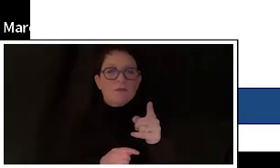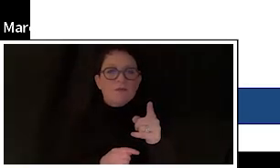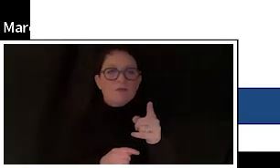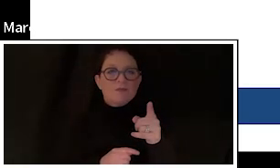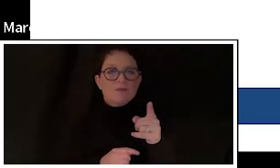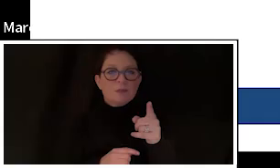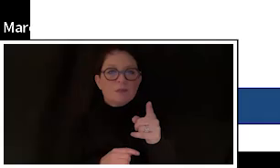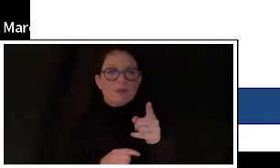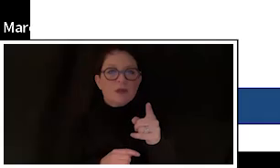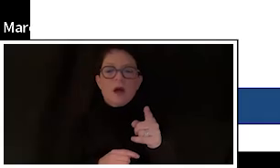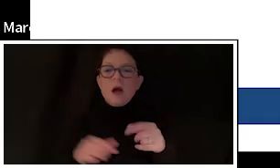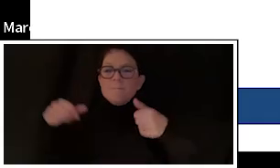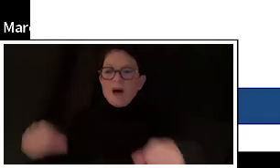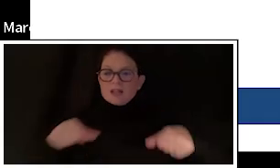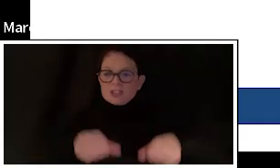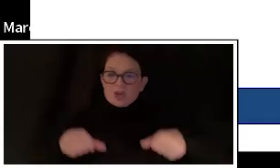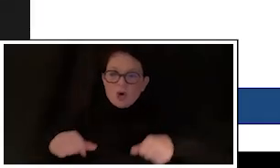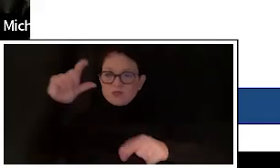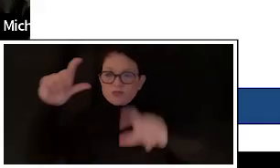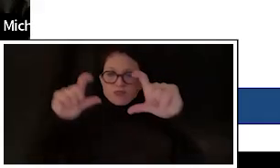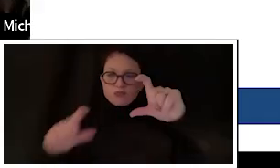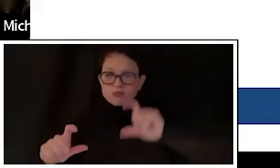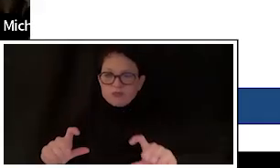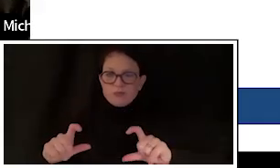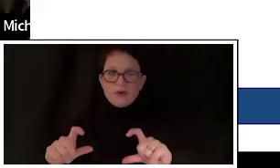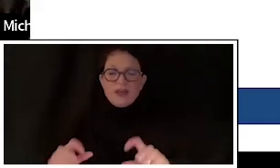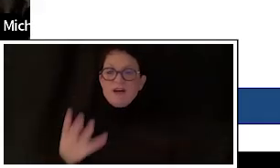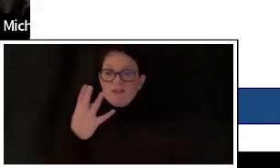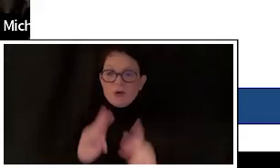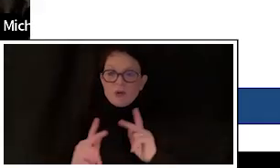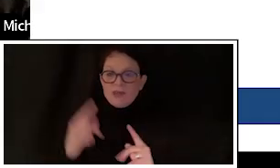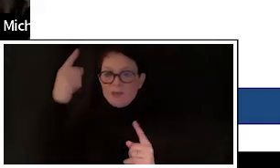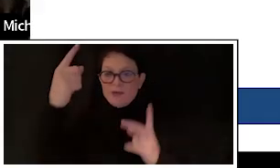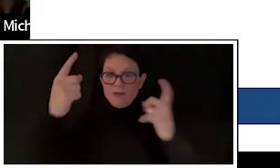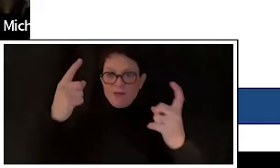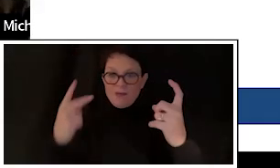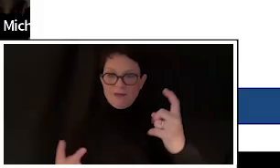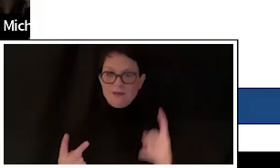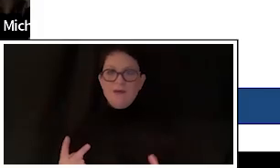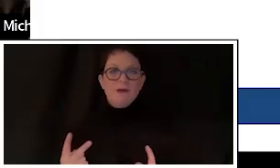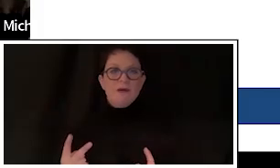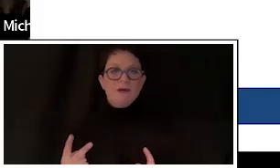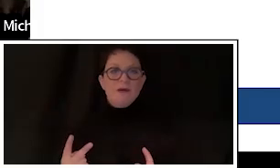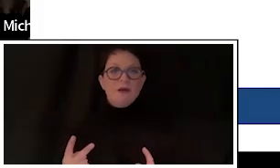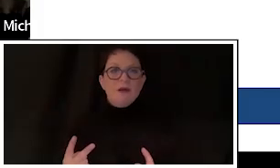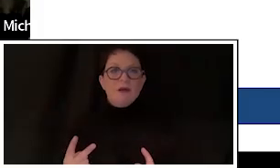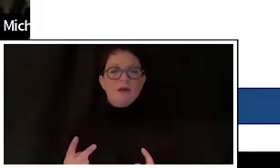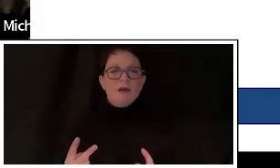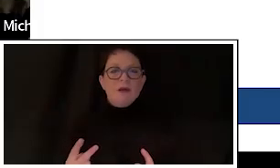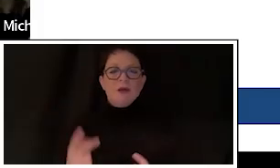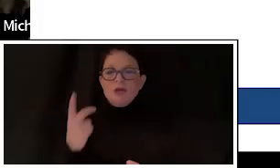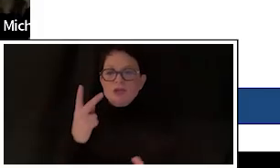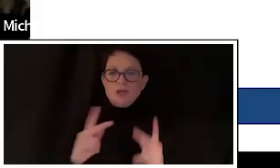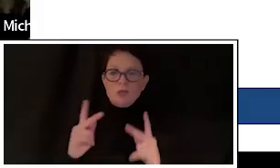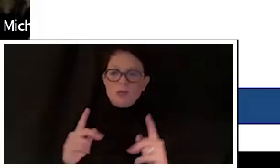there are pieces to a puzzle. There's 4 individuals. 2 people are